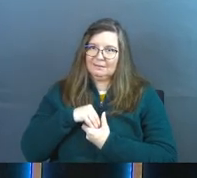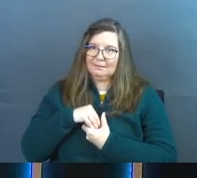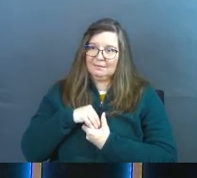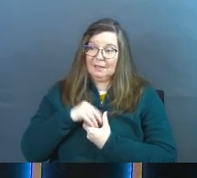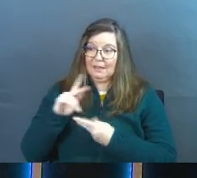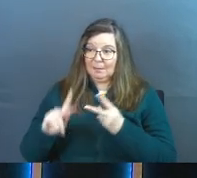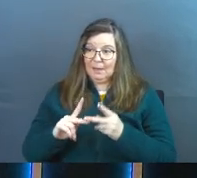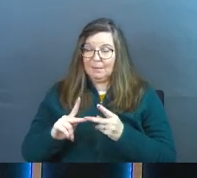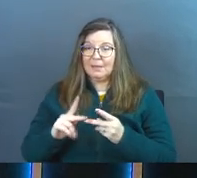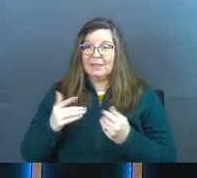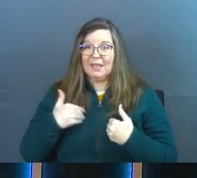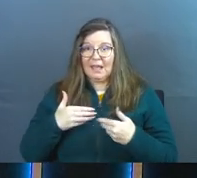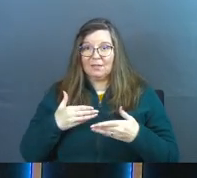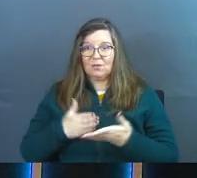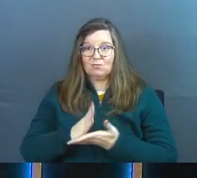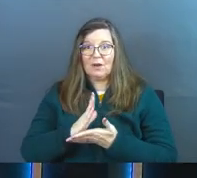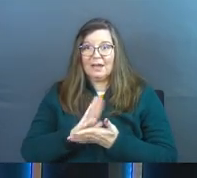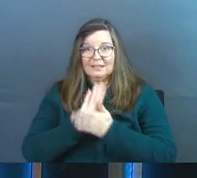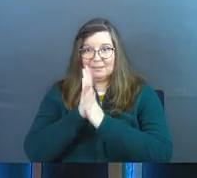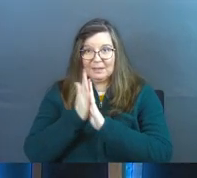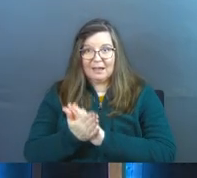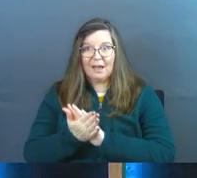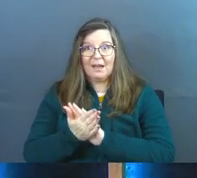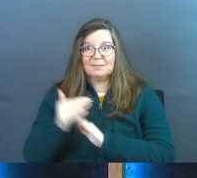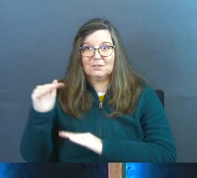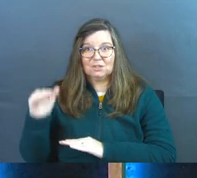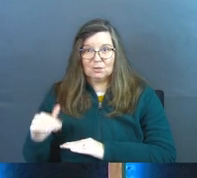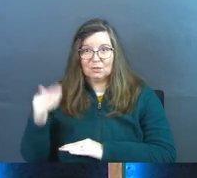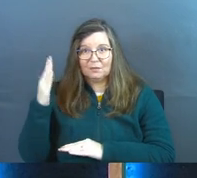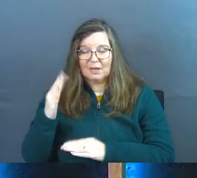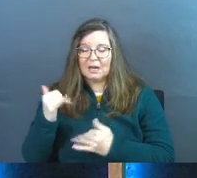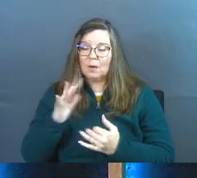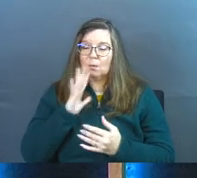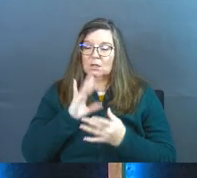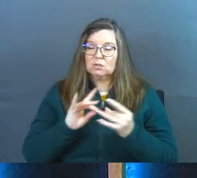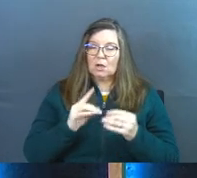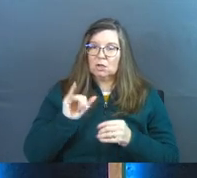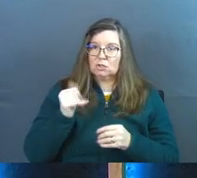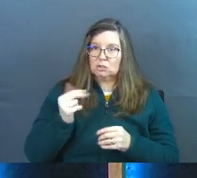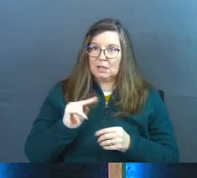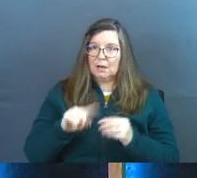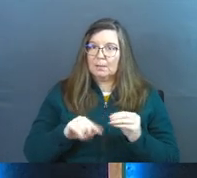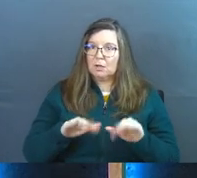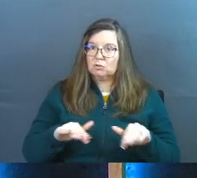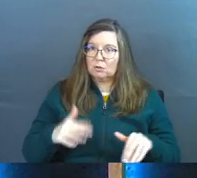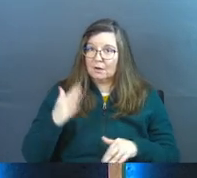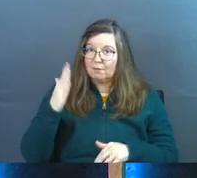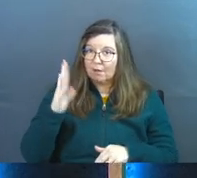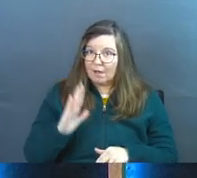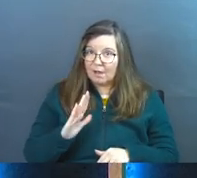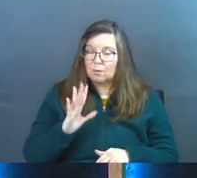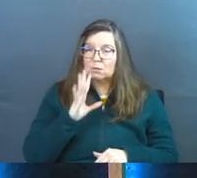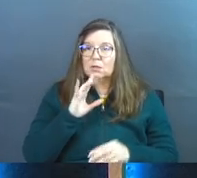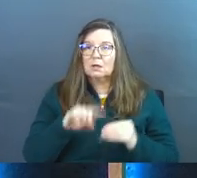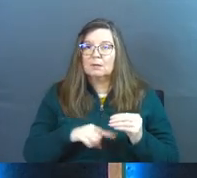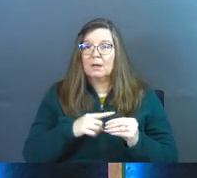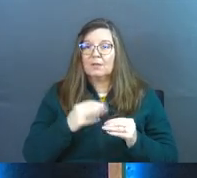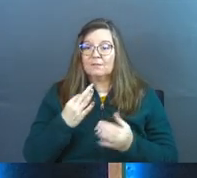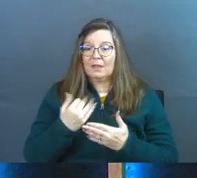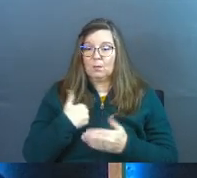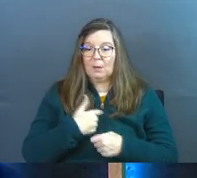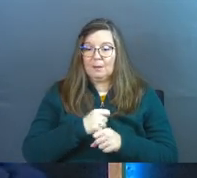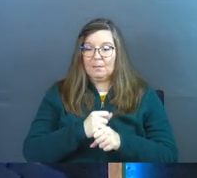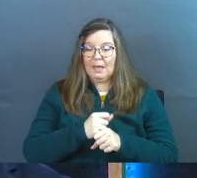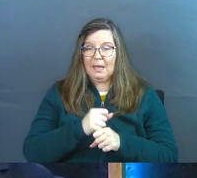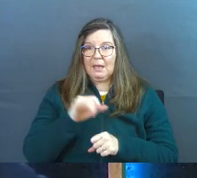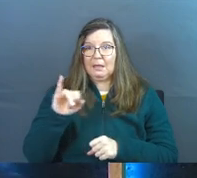To those people, they had the right to become the children of God. Now, we talked in January about children of God. We talked about the fact that we are